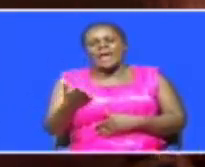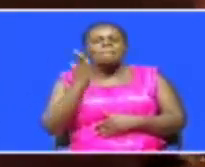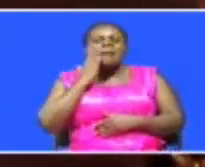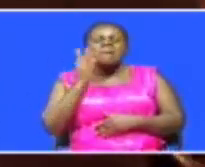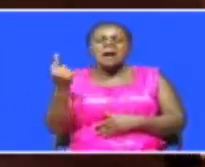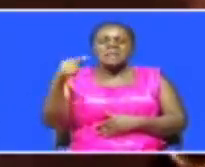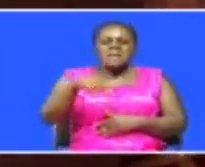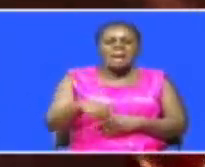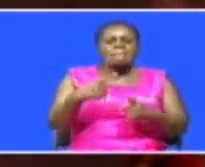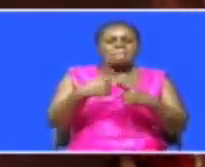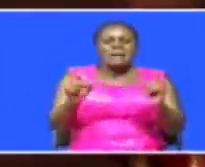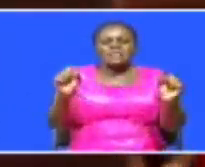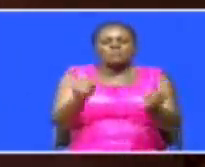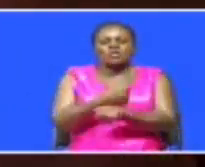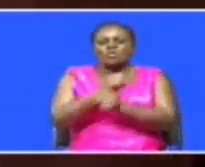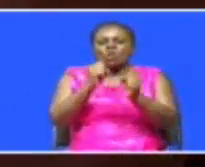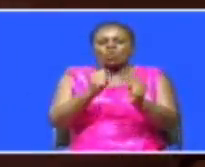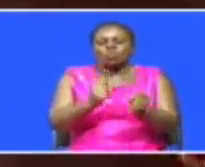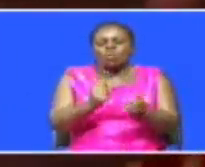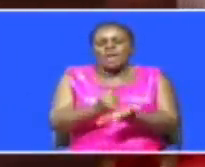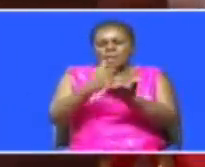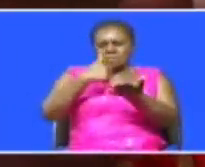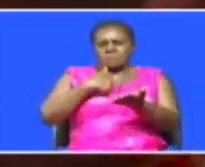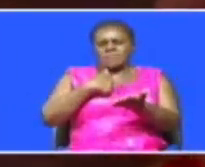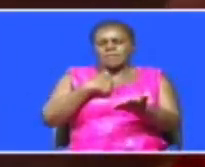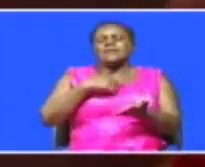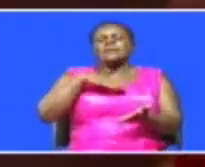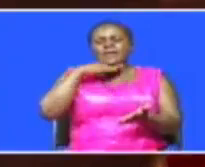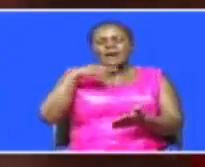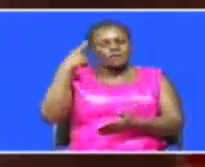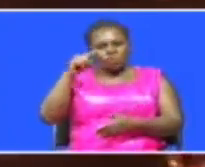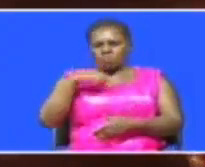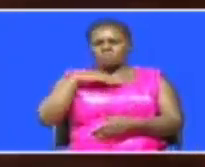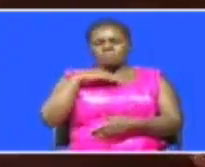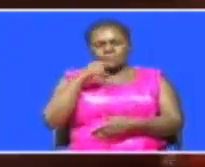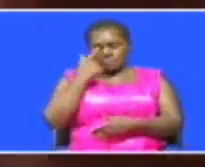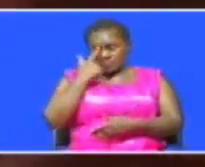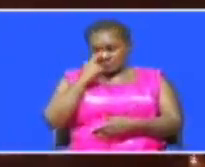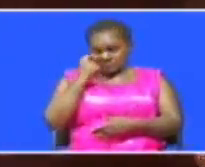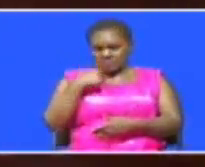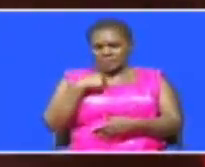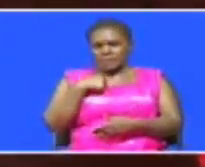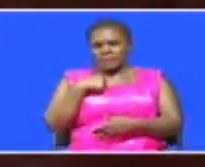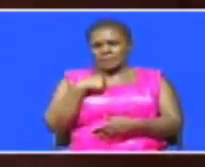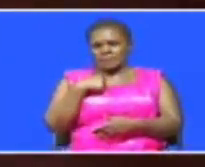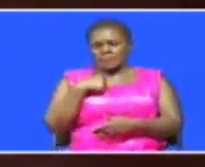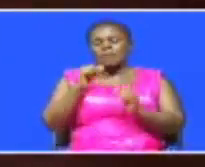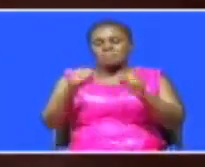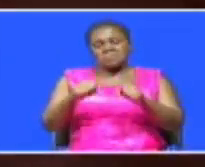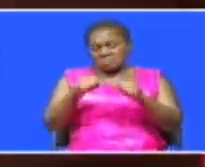came, even if she died in the process, she died for me. What does a mother do? That's the ultimate price you